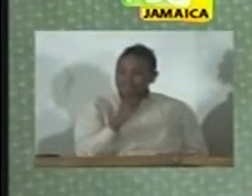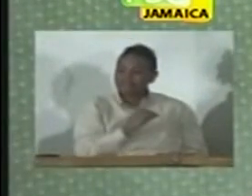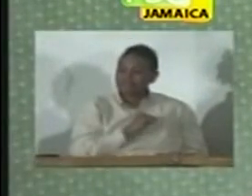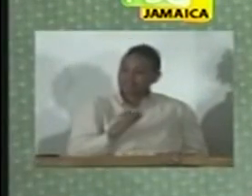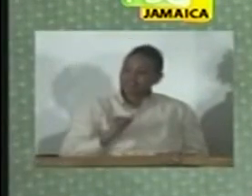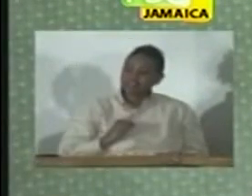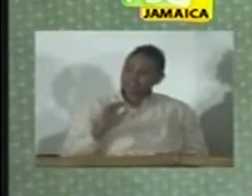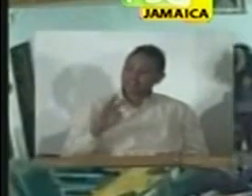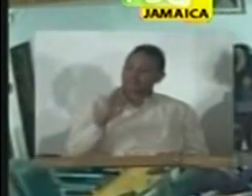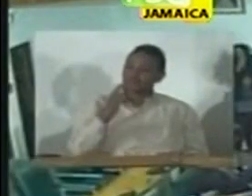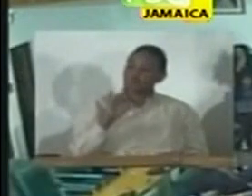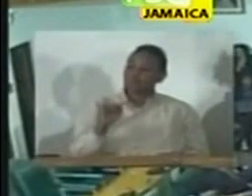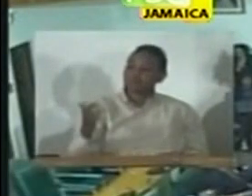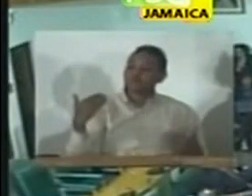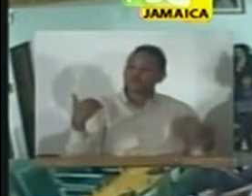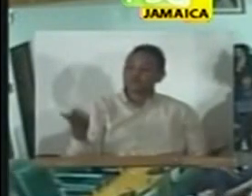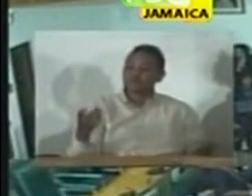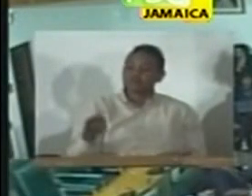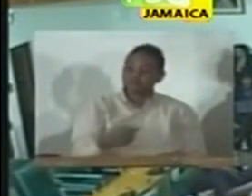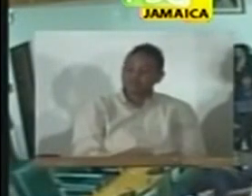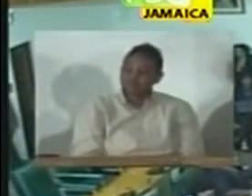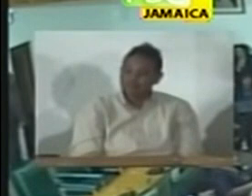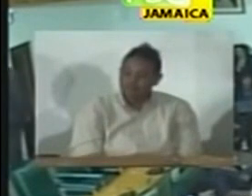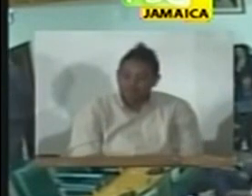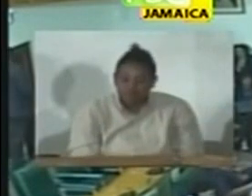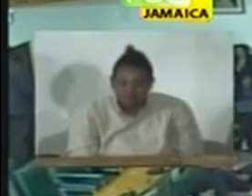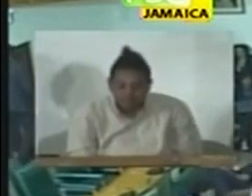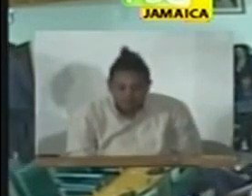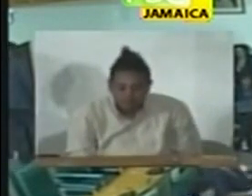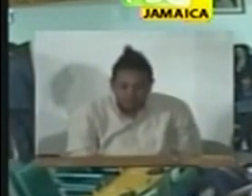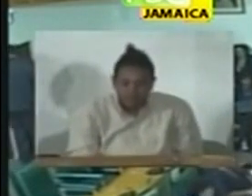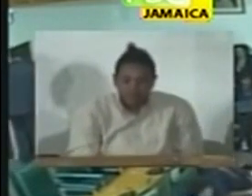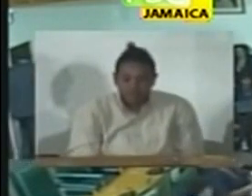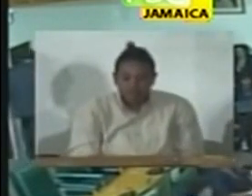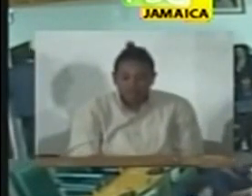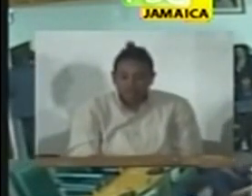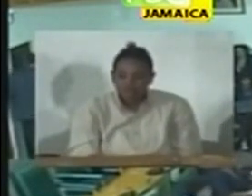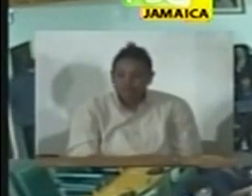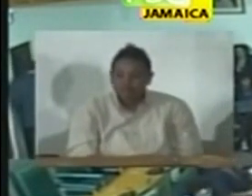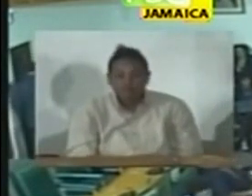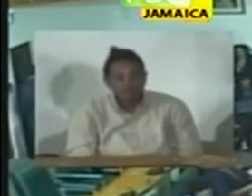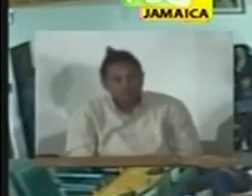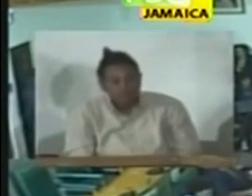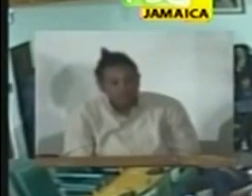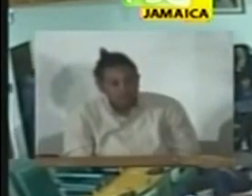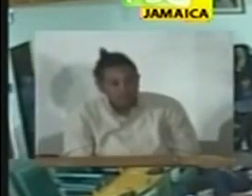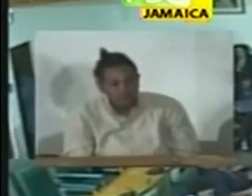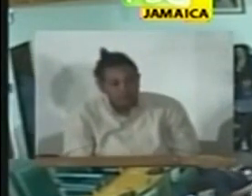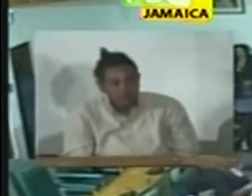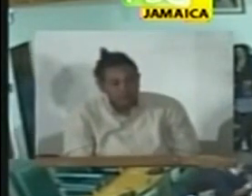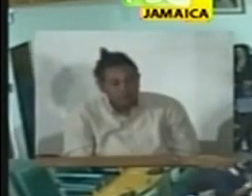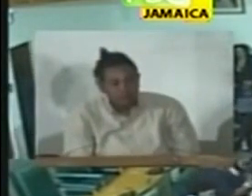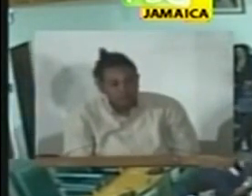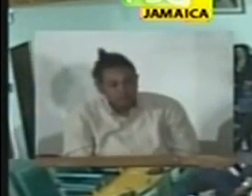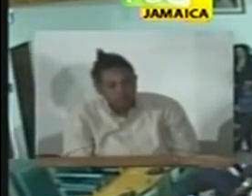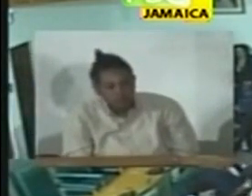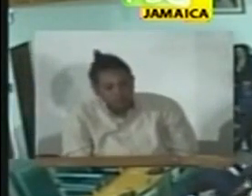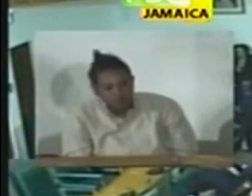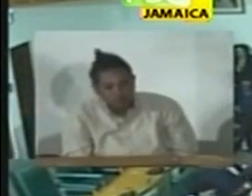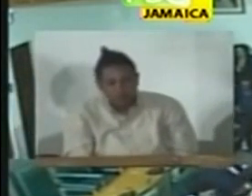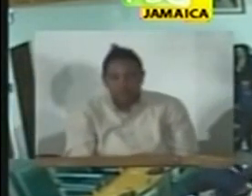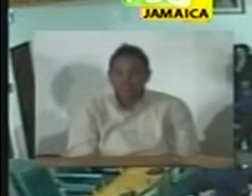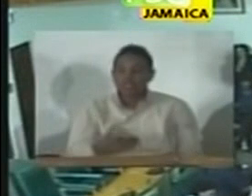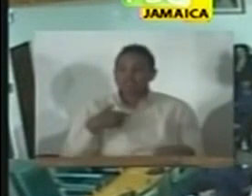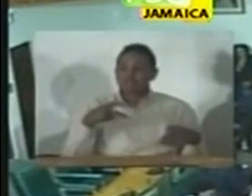Senator Webby, and you have my... Thank you very much. Thank you very much, you Mr. President. You have my